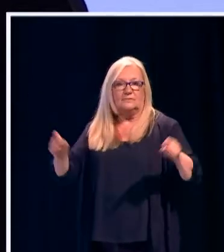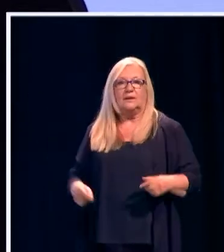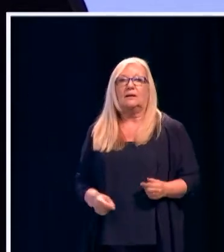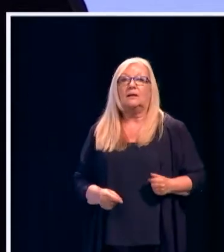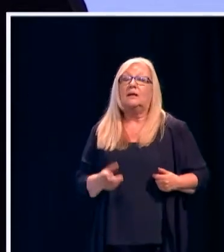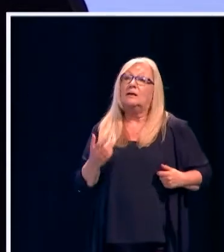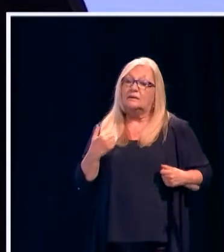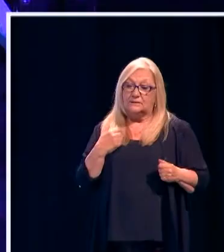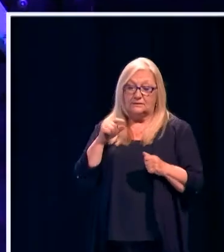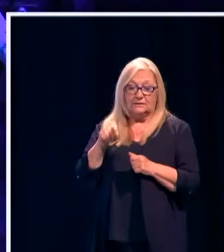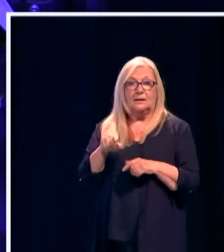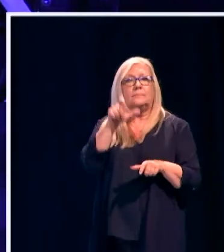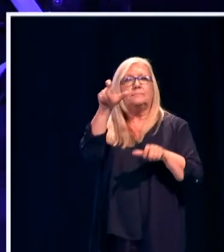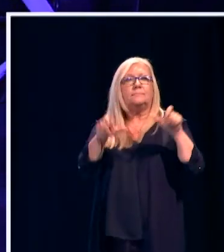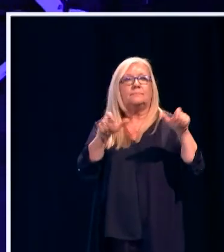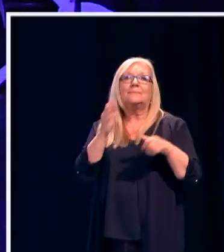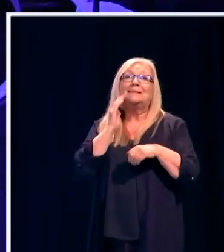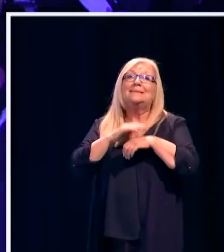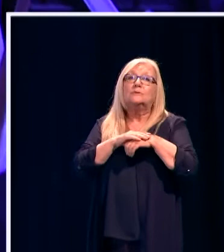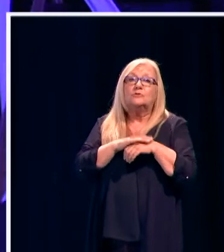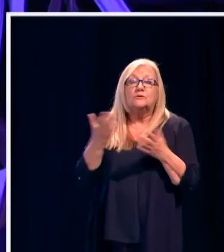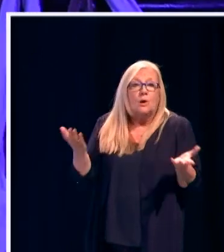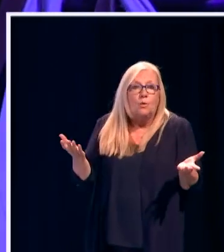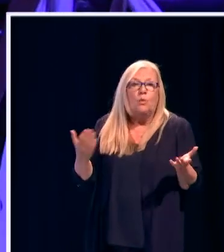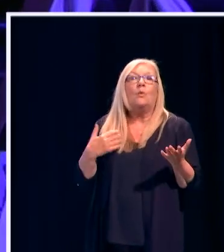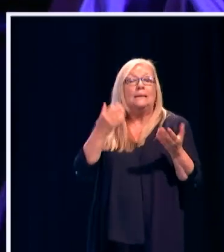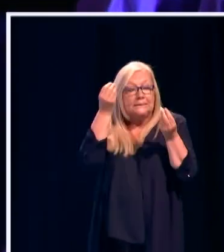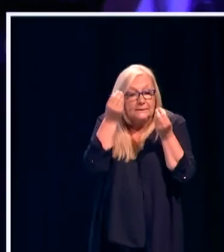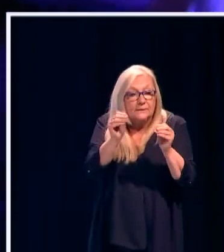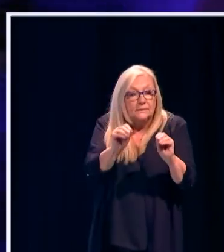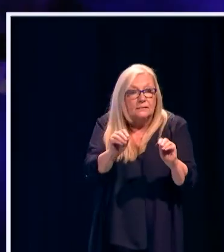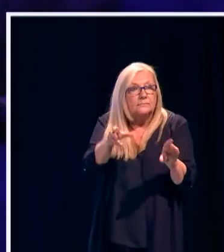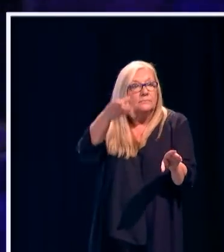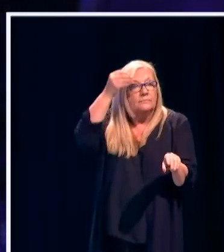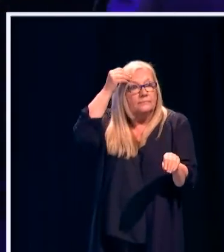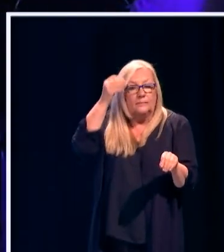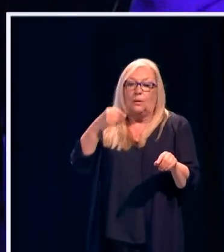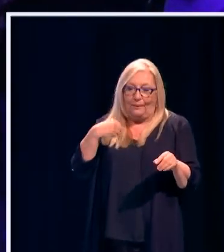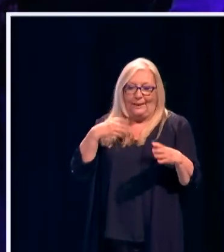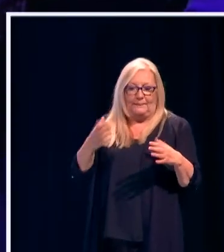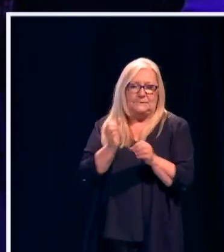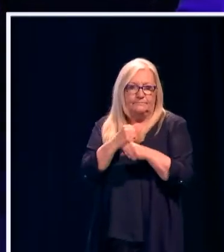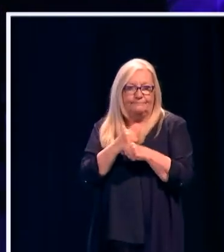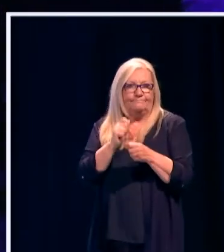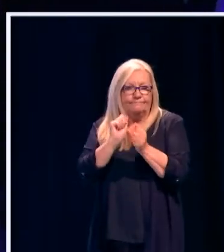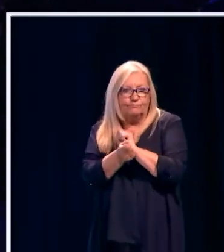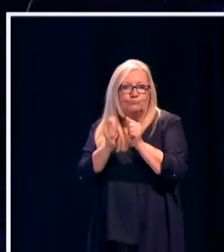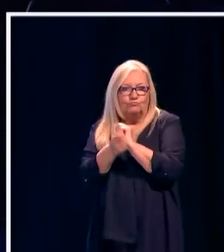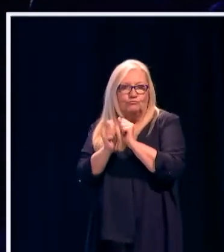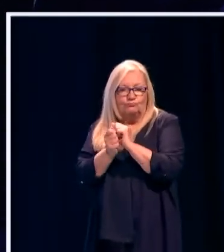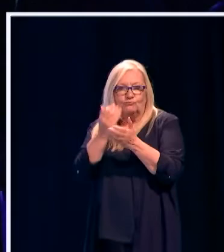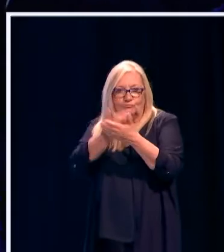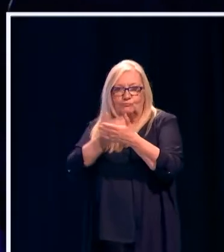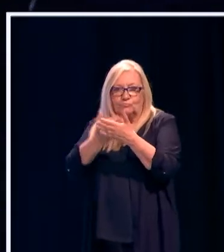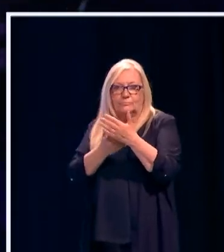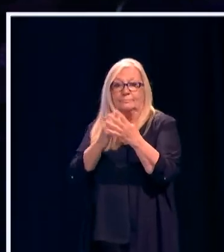To make the indigenous people aware about UNCRPD, we made drama titled Shobar Jonno